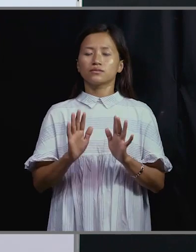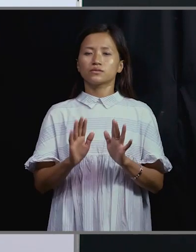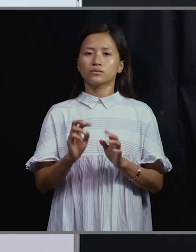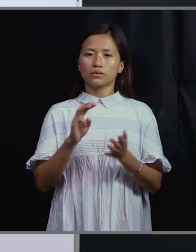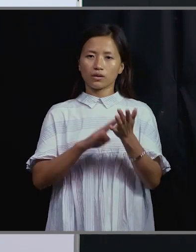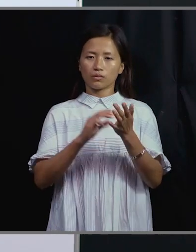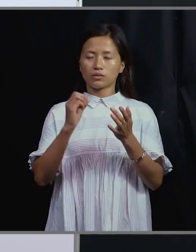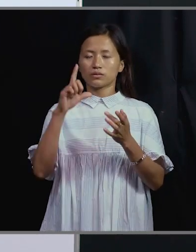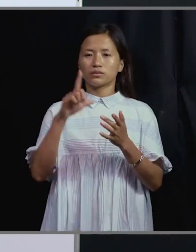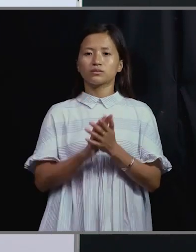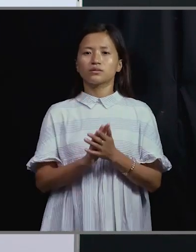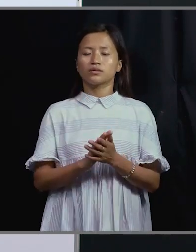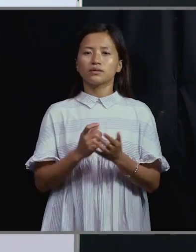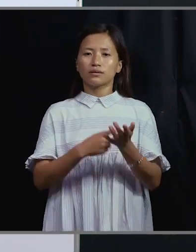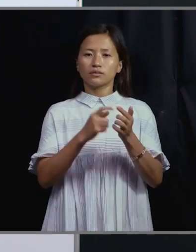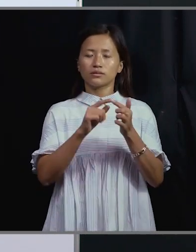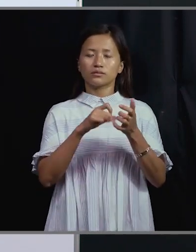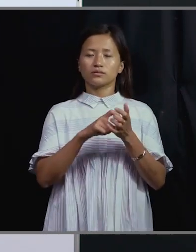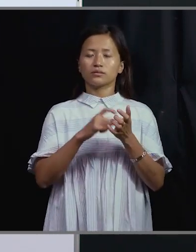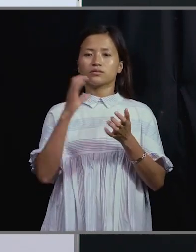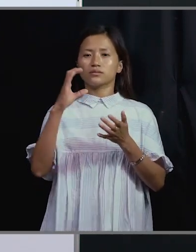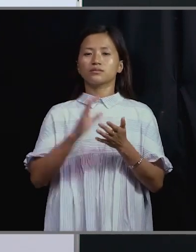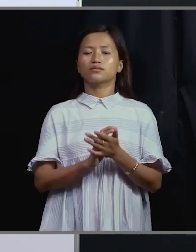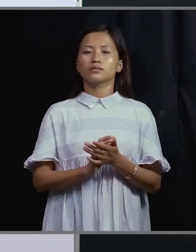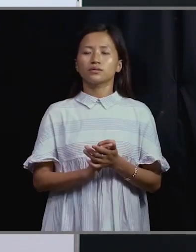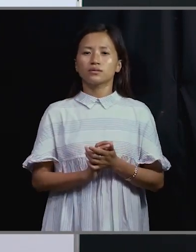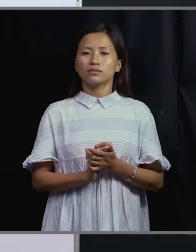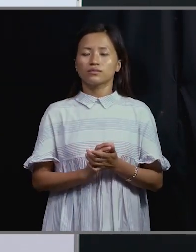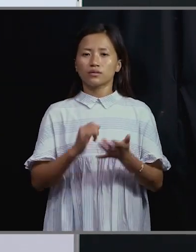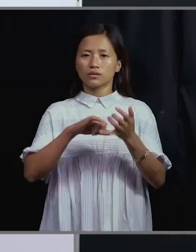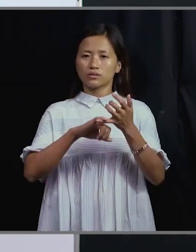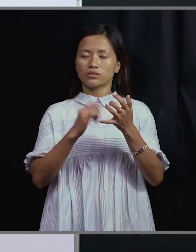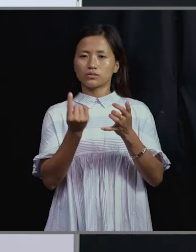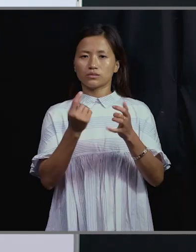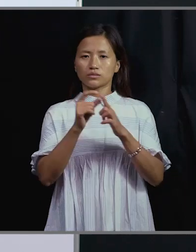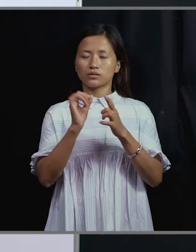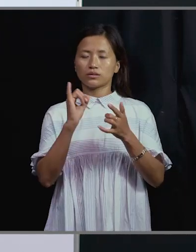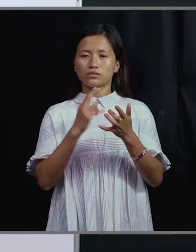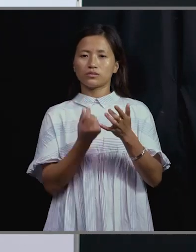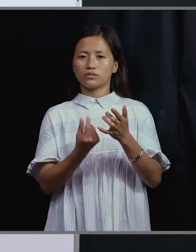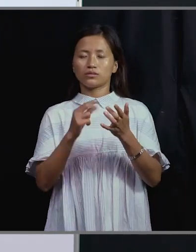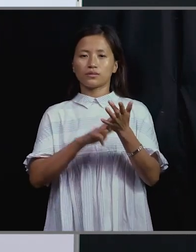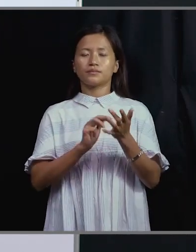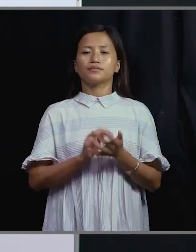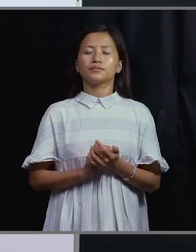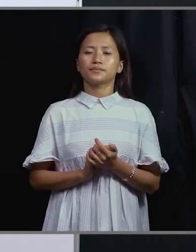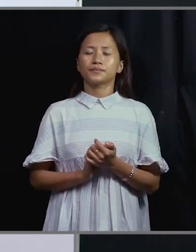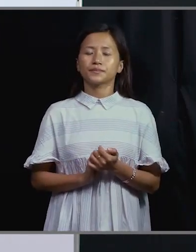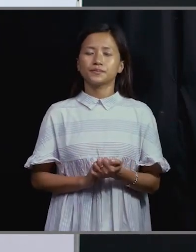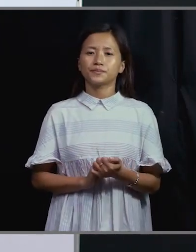chloroethane, this will react with two atoms of sodium in the presence of dry ether to give